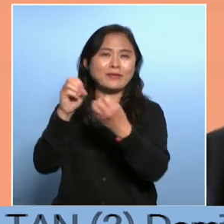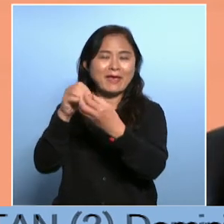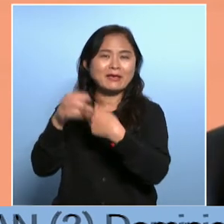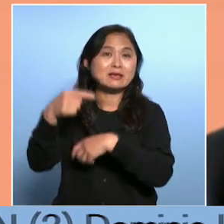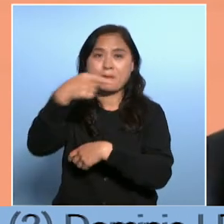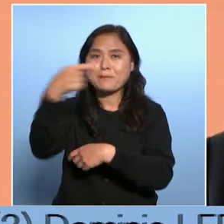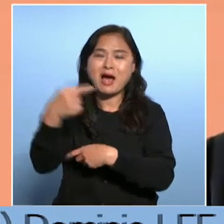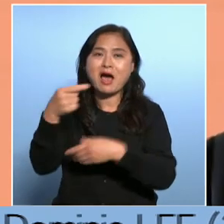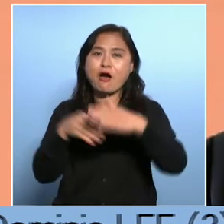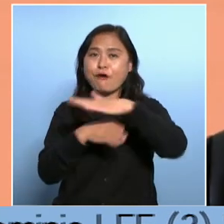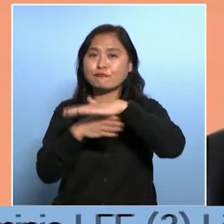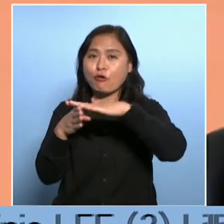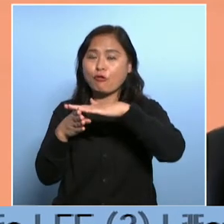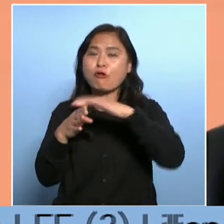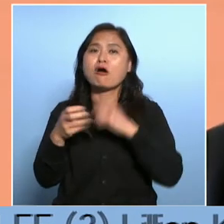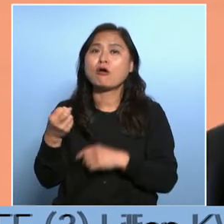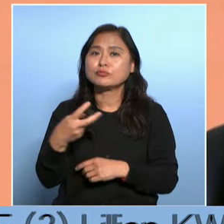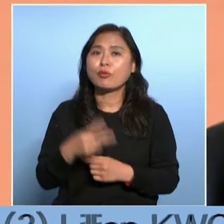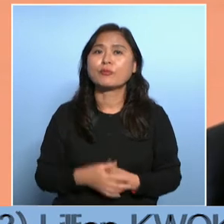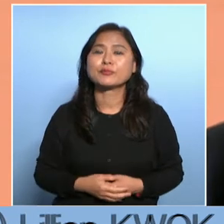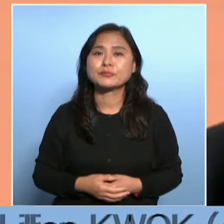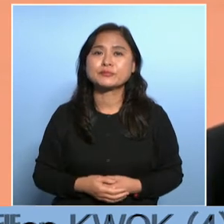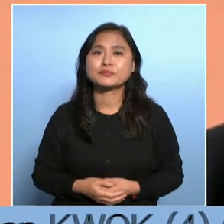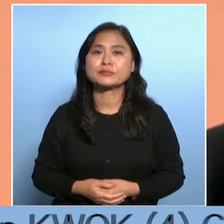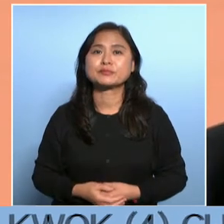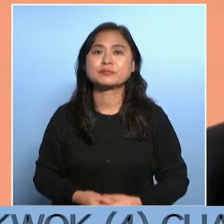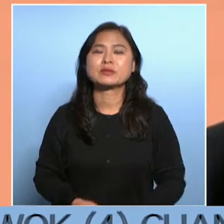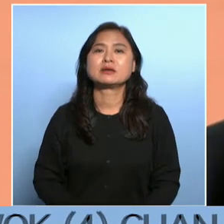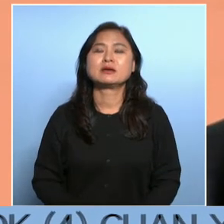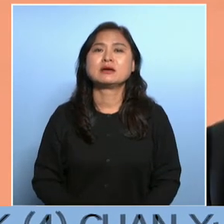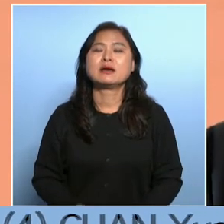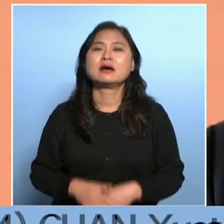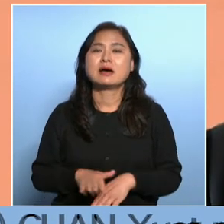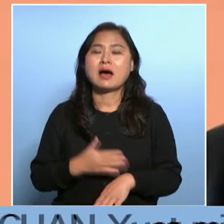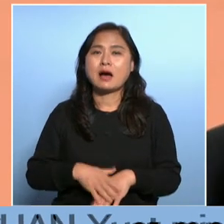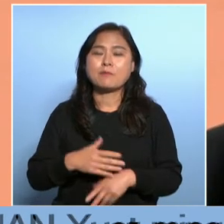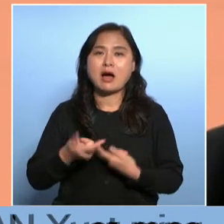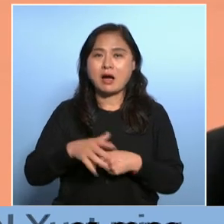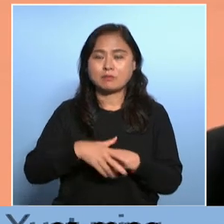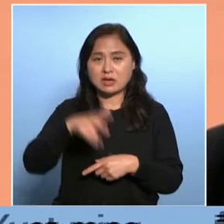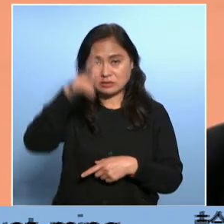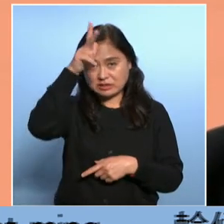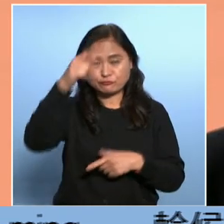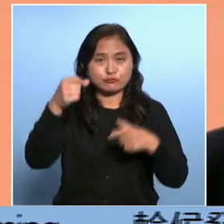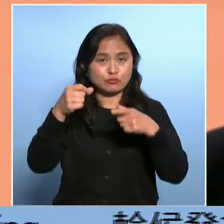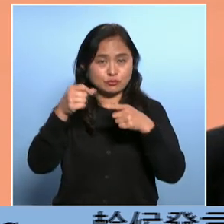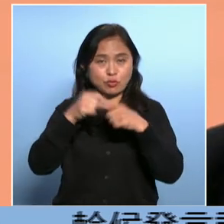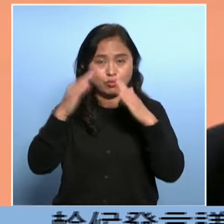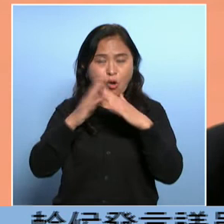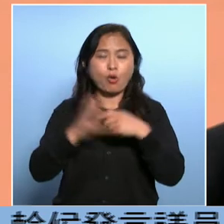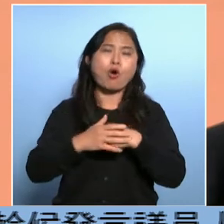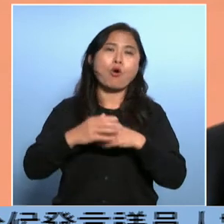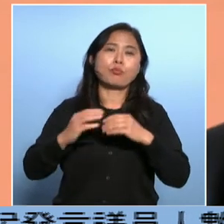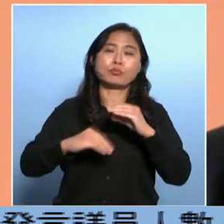they would like to get rooms from the hotels in Hong Kong, and also newly completed public rental